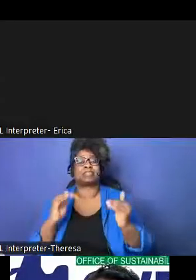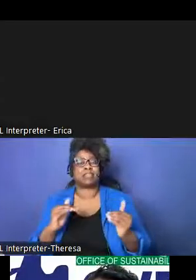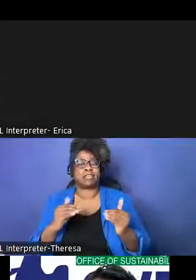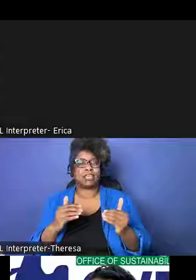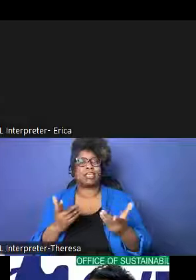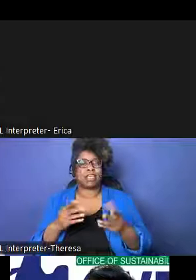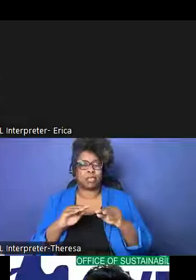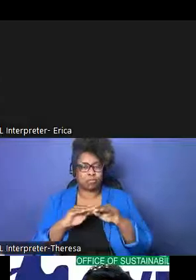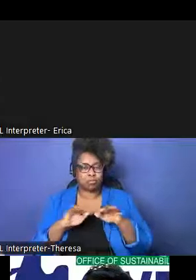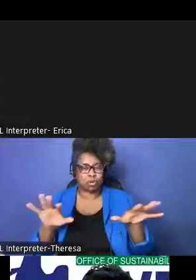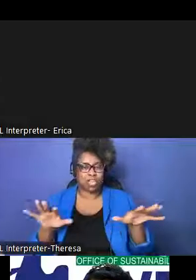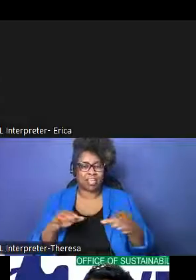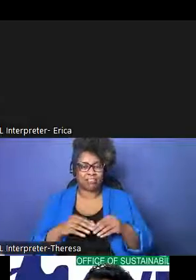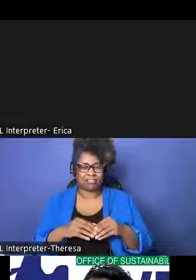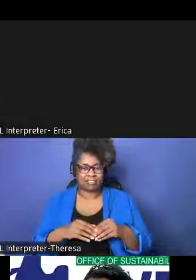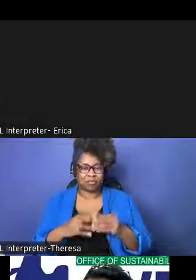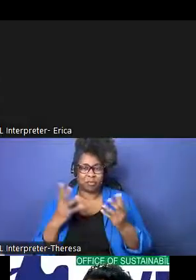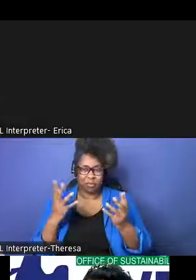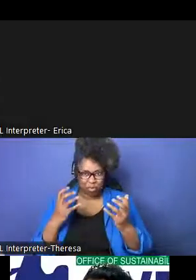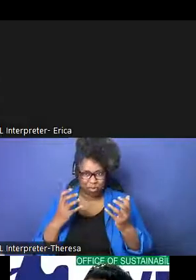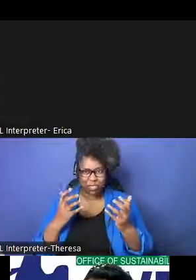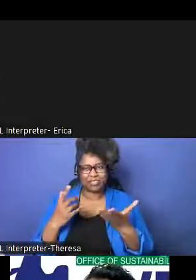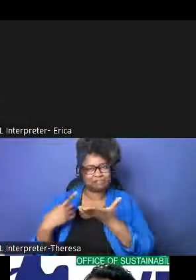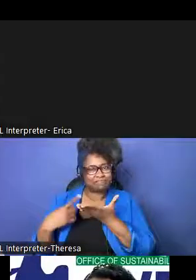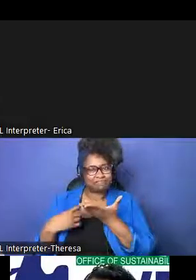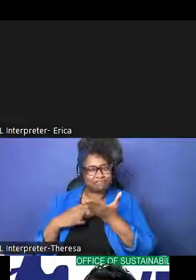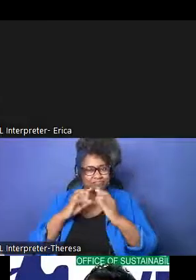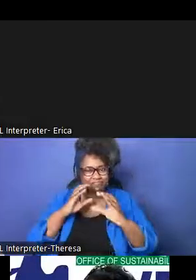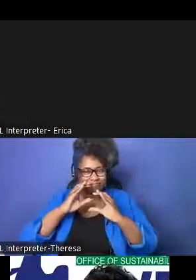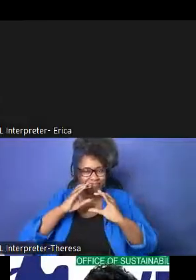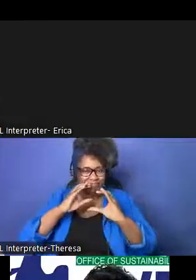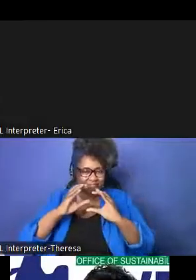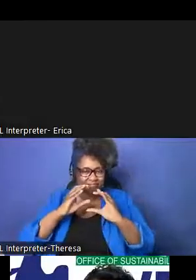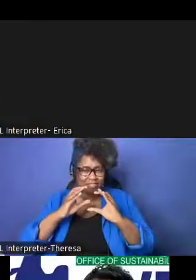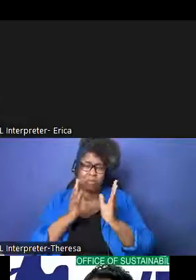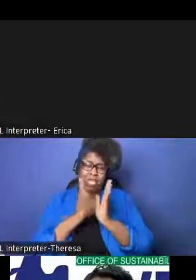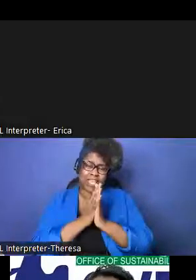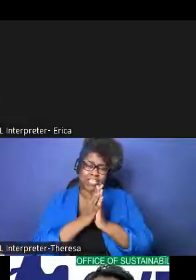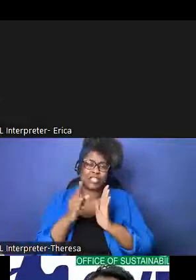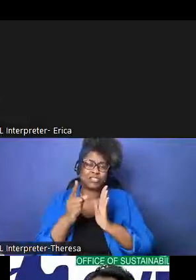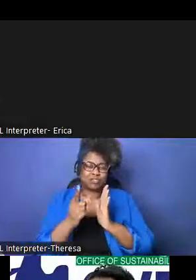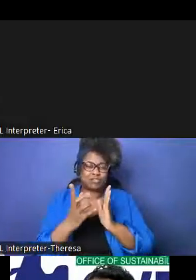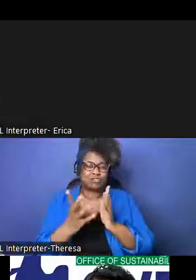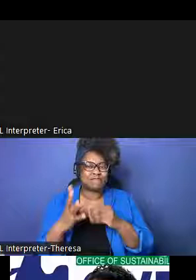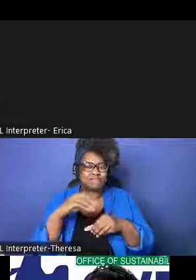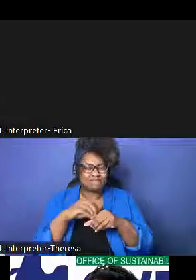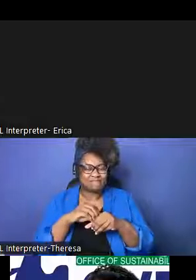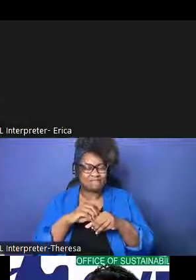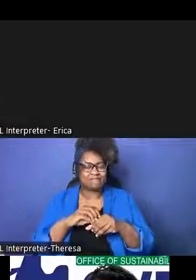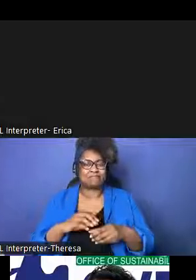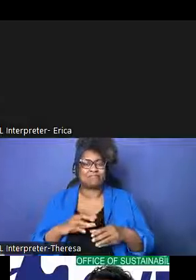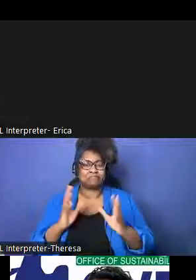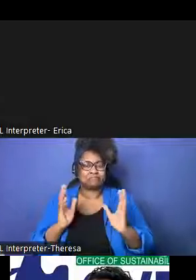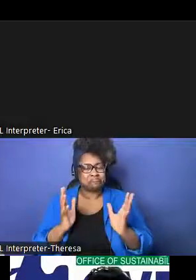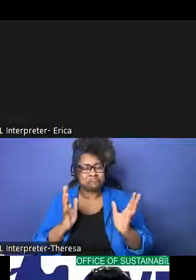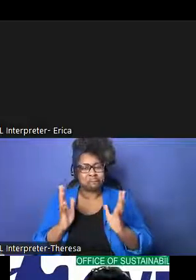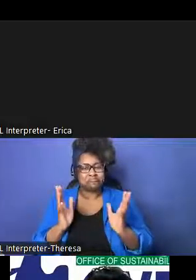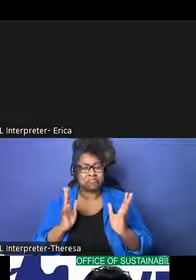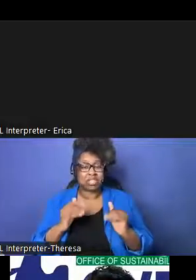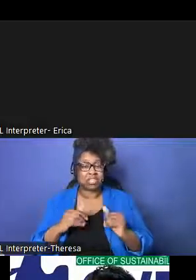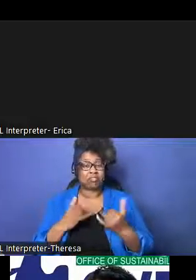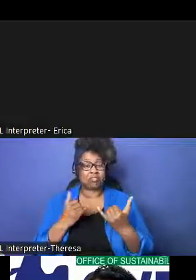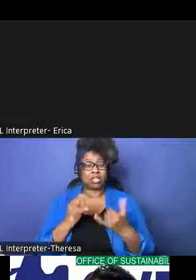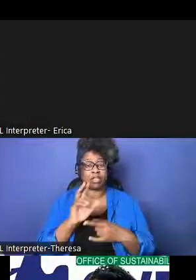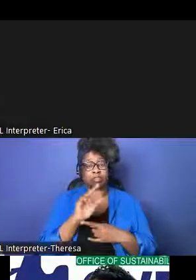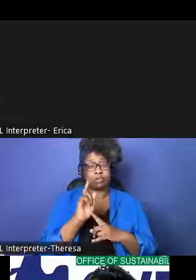hope that the dialogue comes in and ask that you, actively participate. For now, for these first 30 minutes, I will